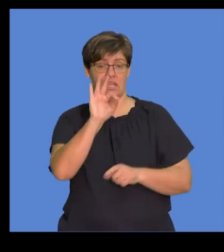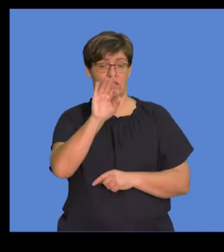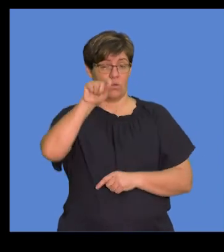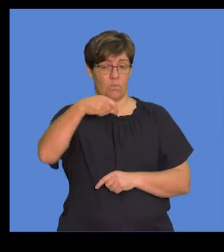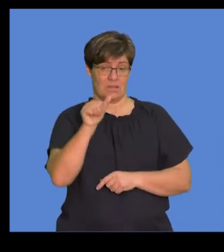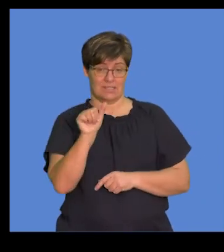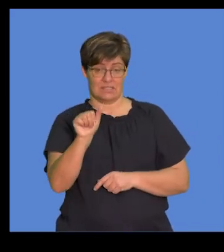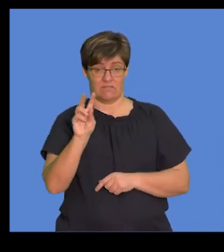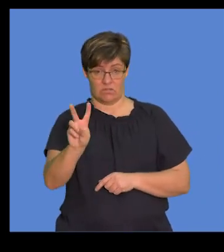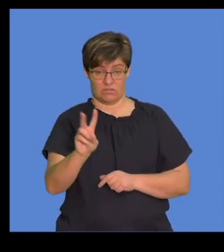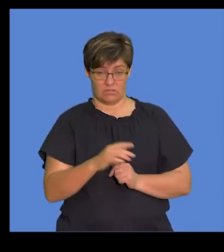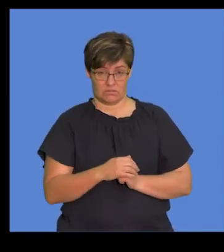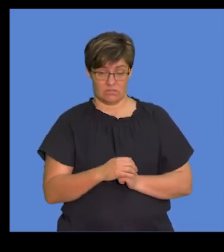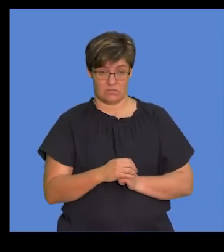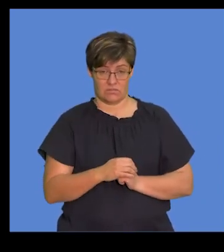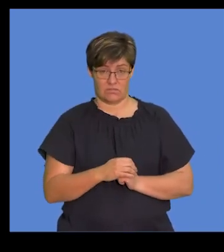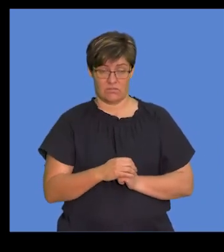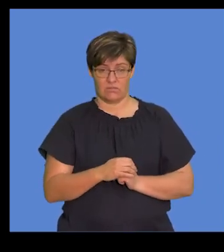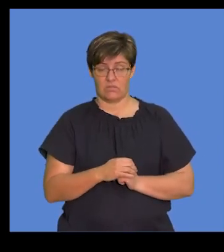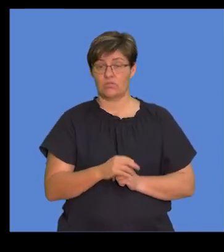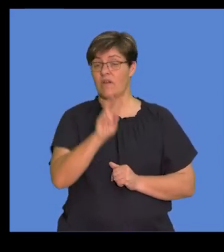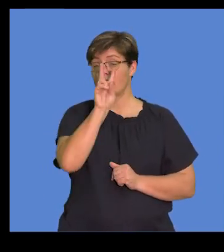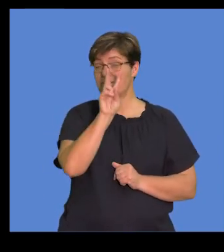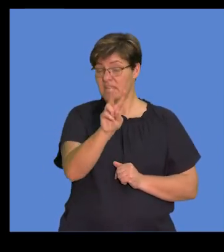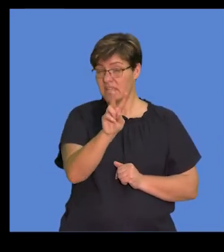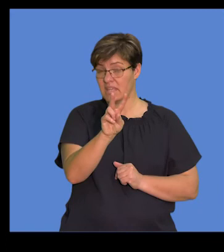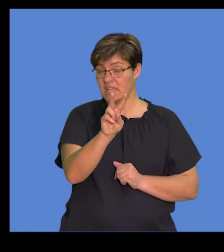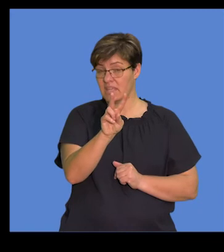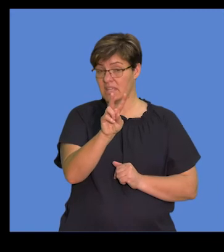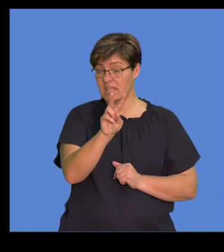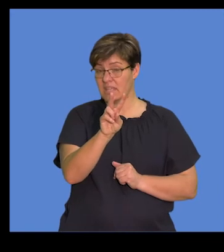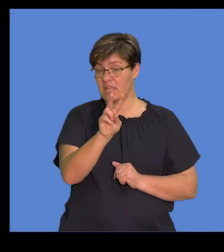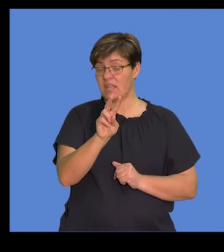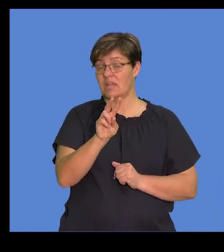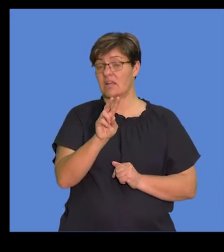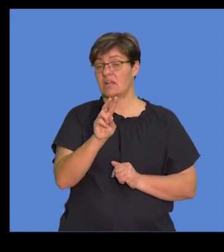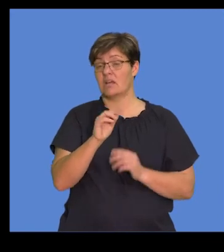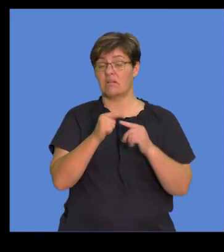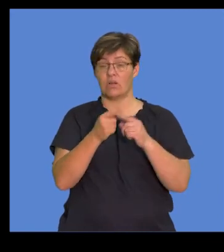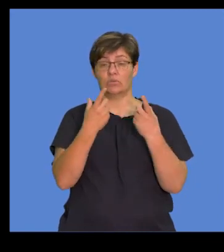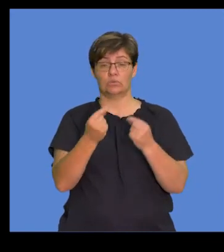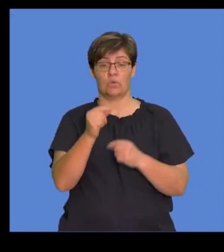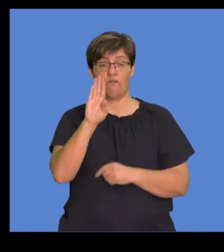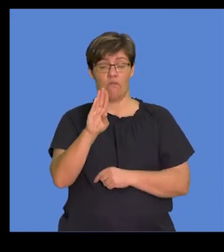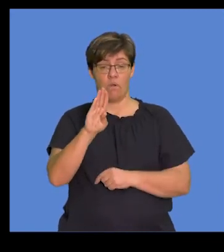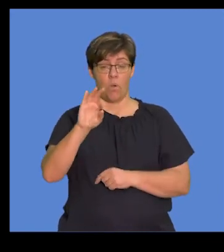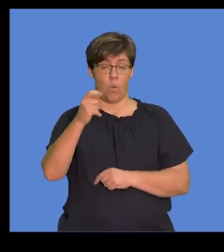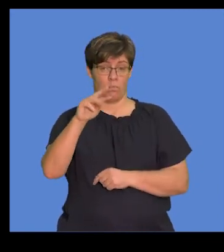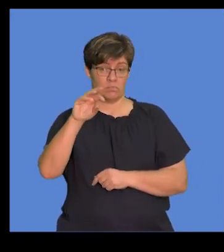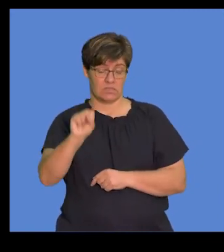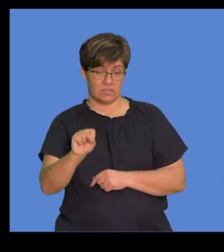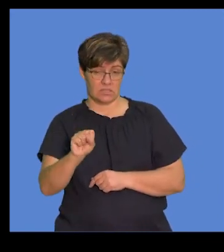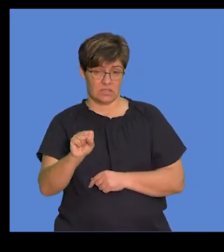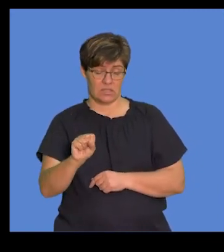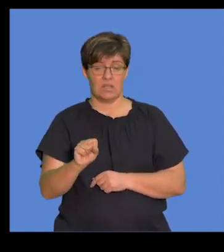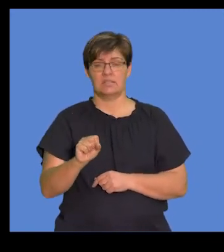is equals to 3.6 volts. In other words, V across 4 ohms is the same